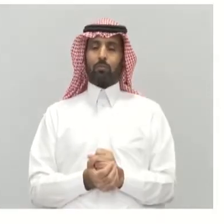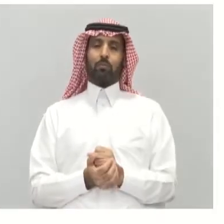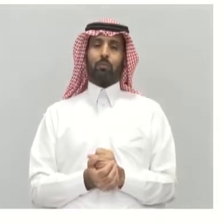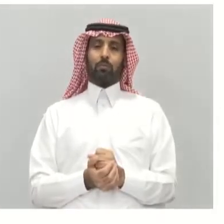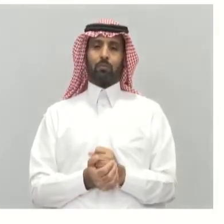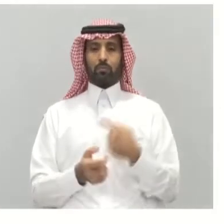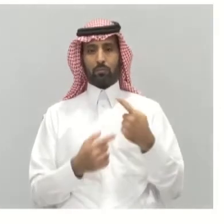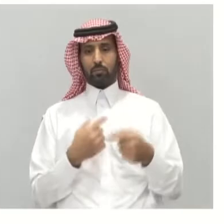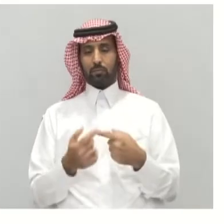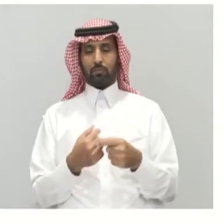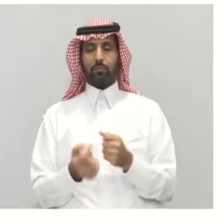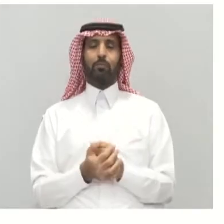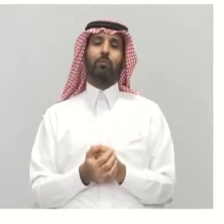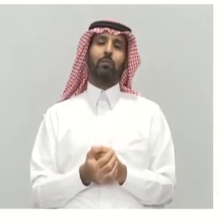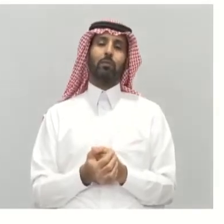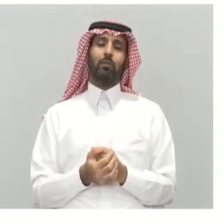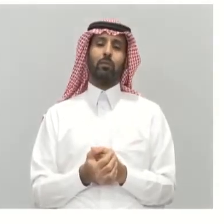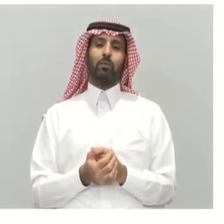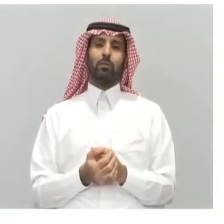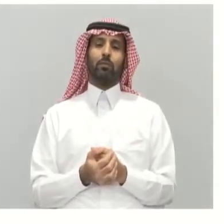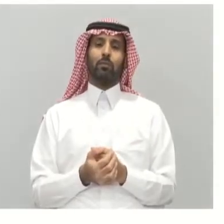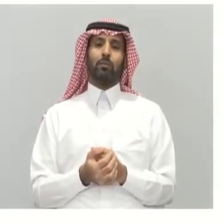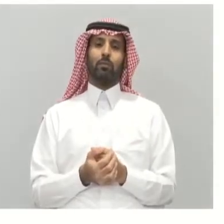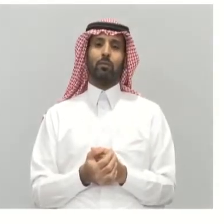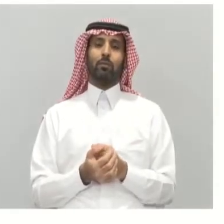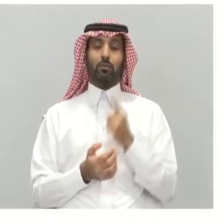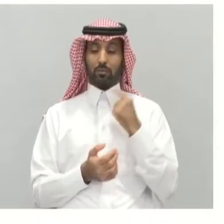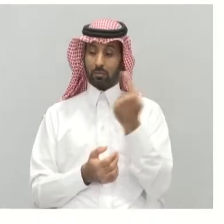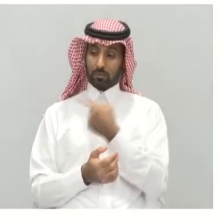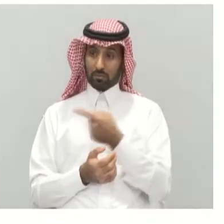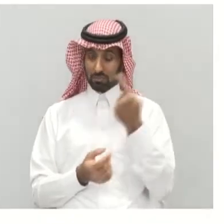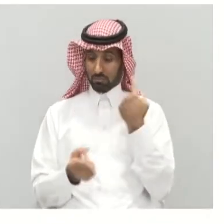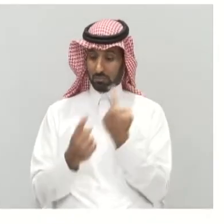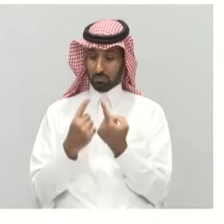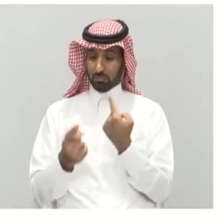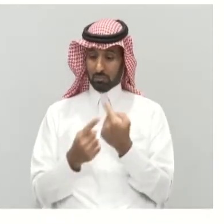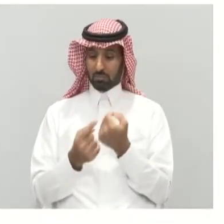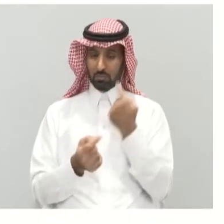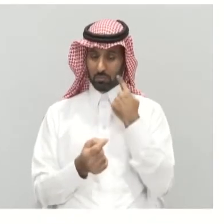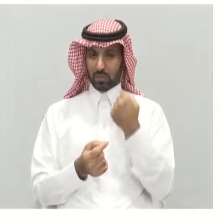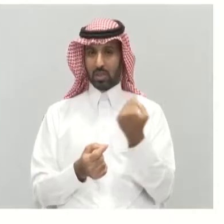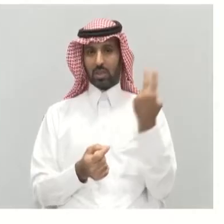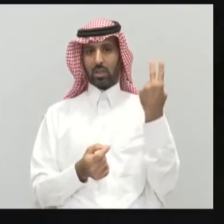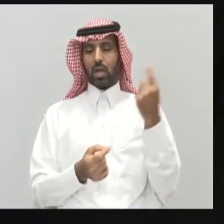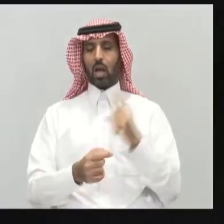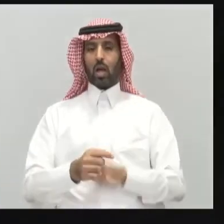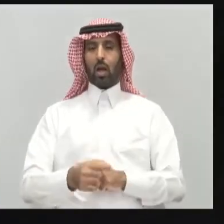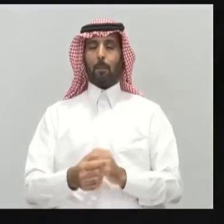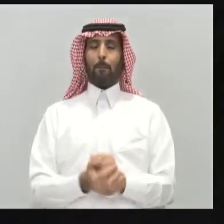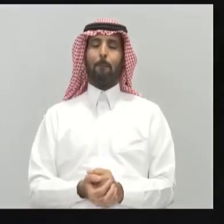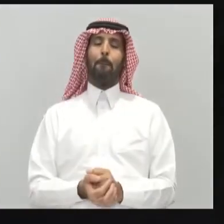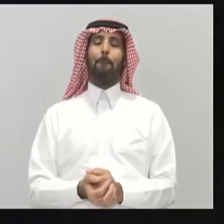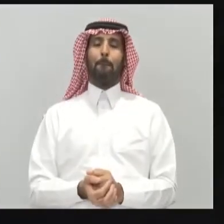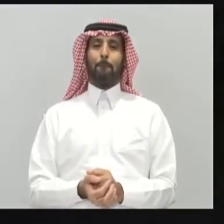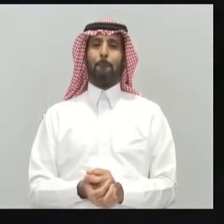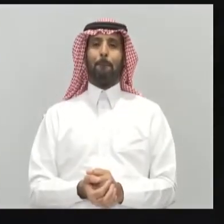This is unit one. Which tense is it? We are meeting at 2 p.m. This is a fixed